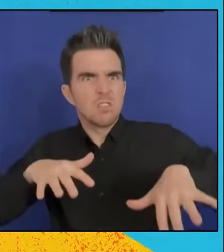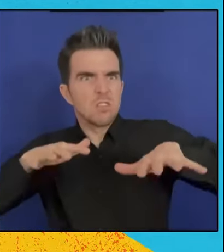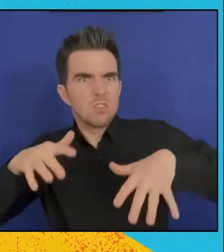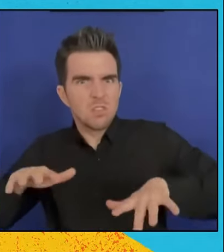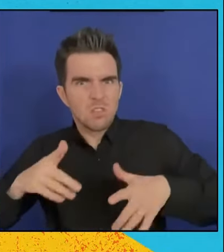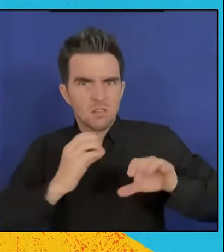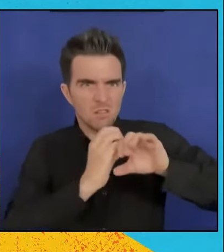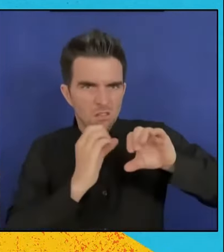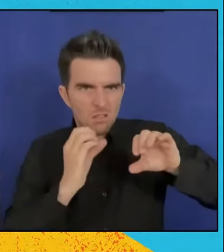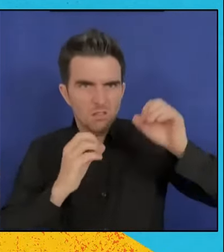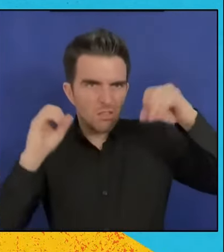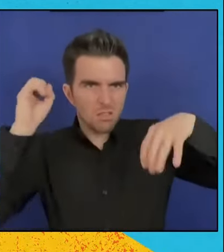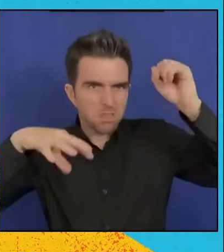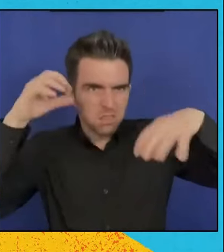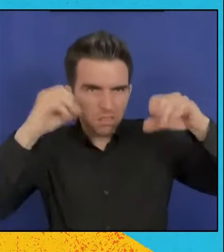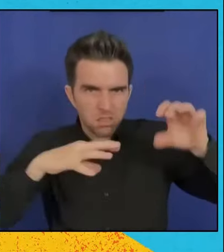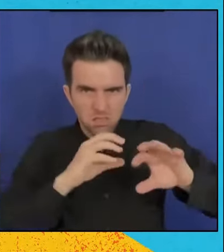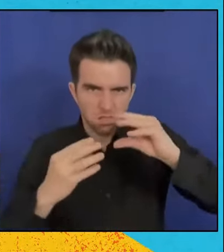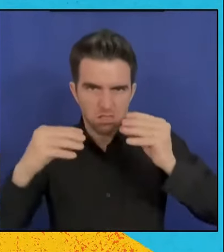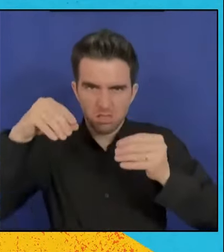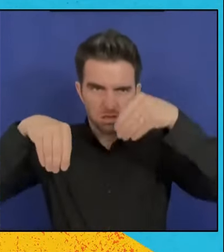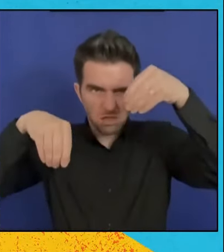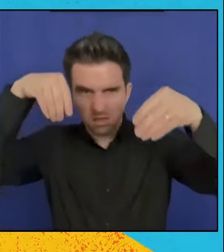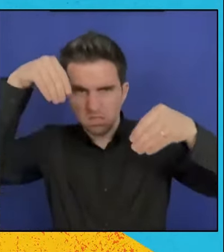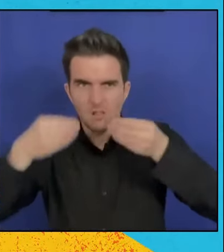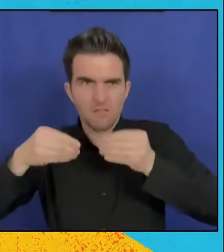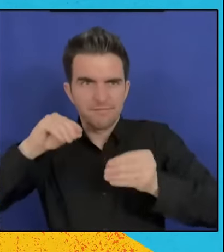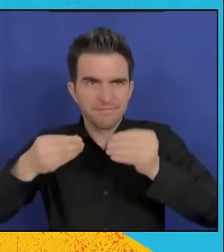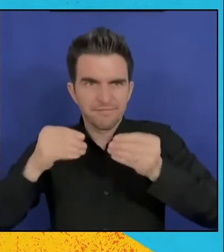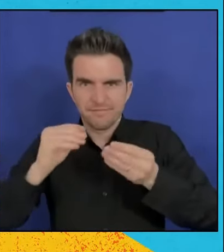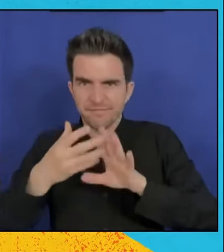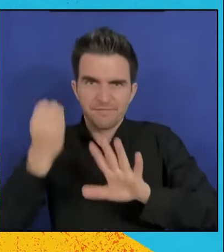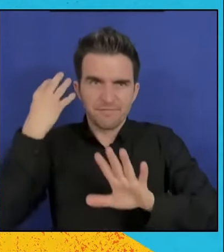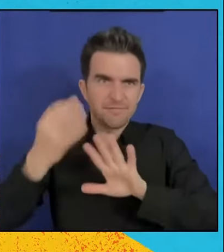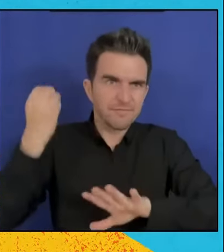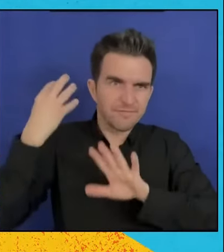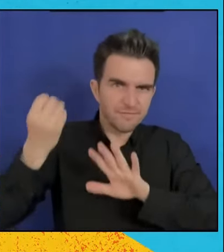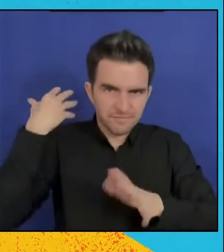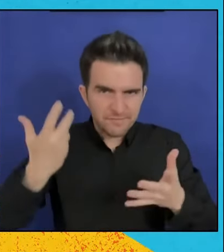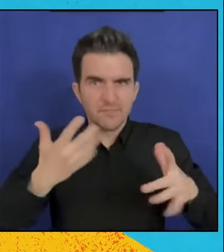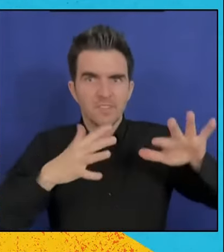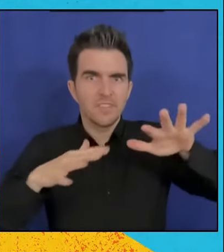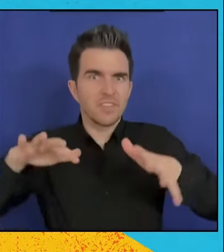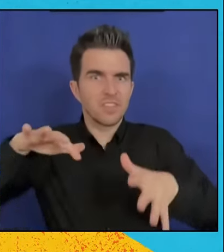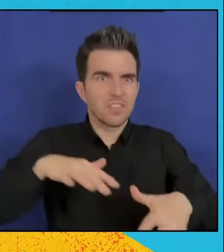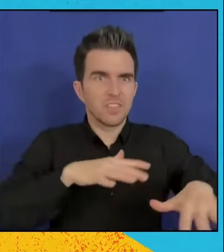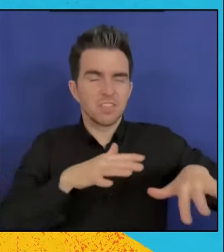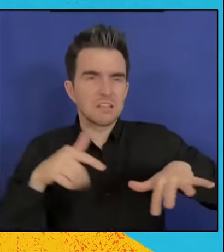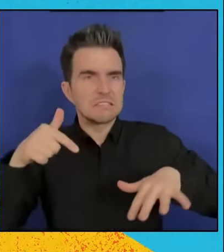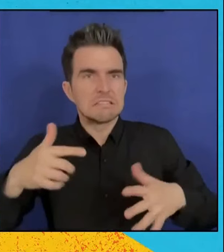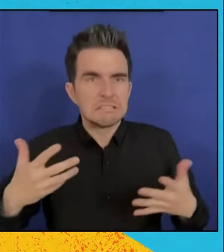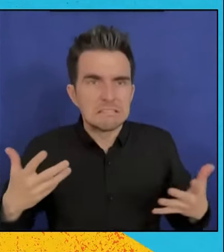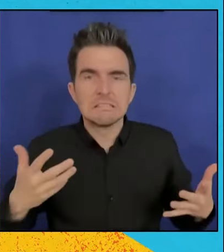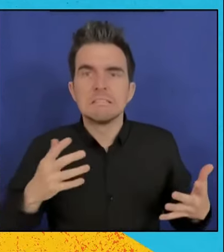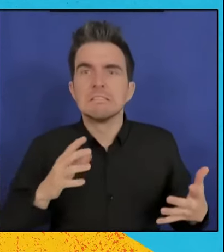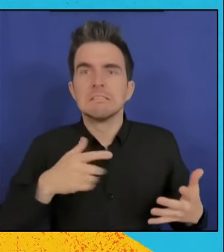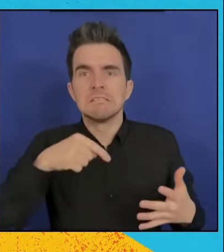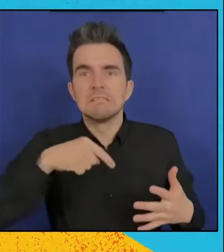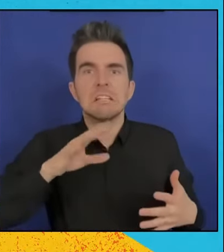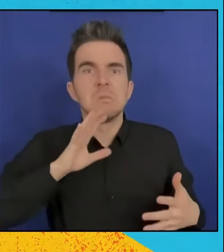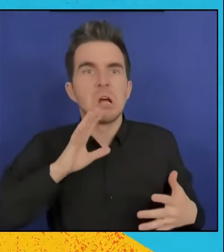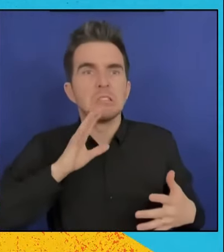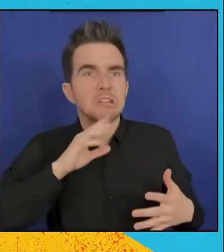an enormous bargain into us as society and consumers today. It's affecting our human health, but it's also affecting the life